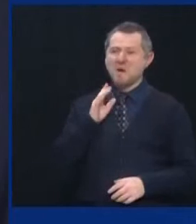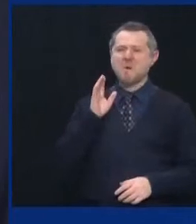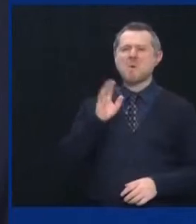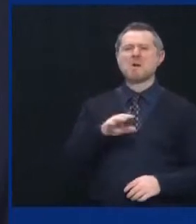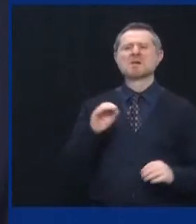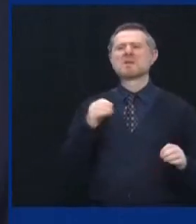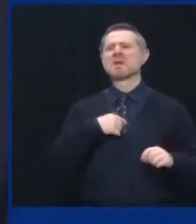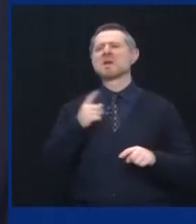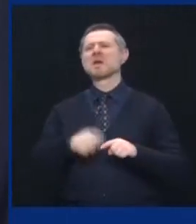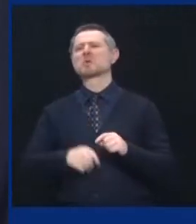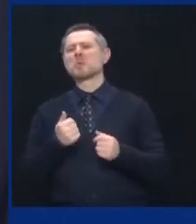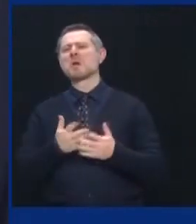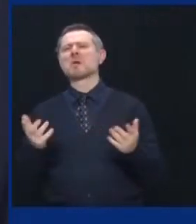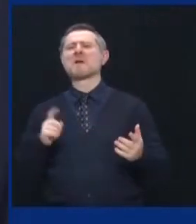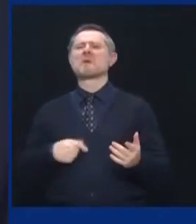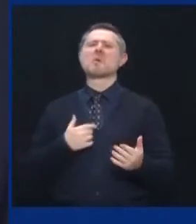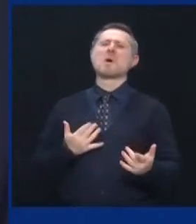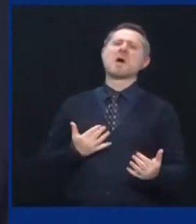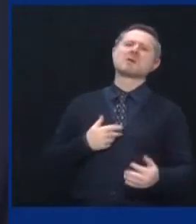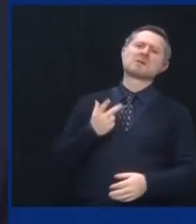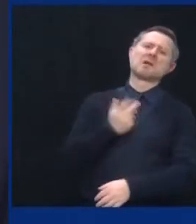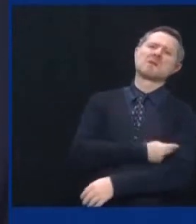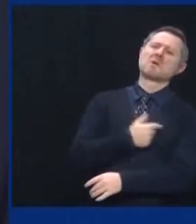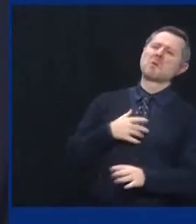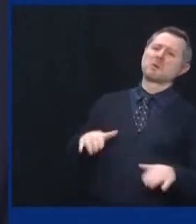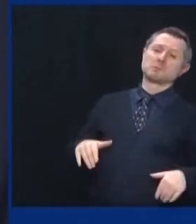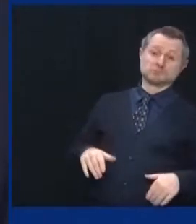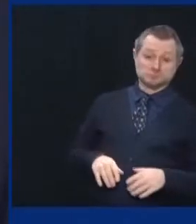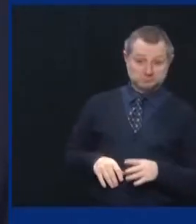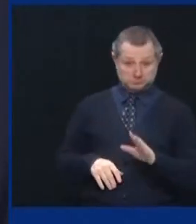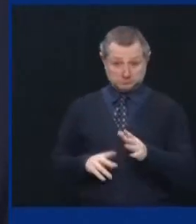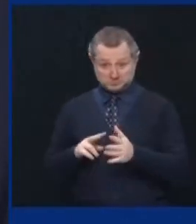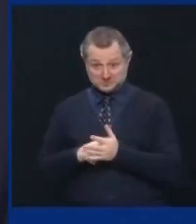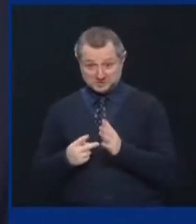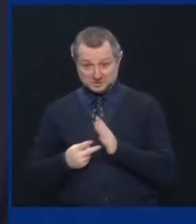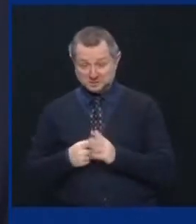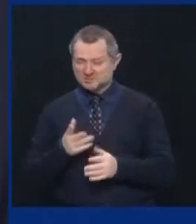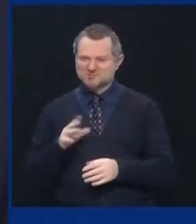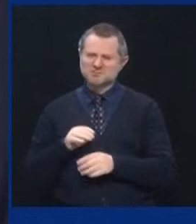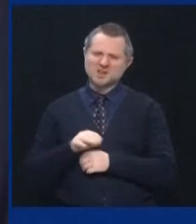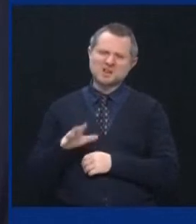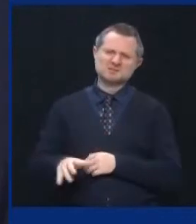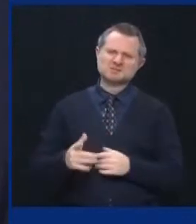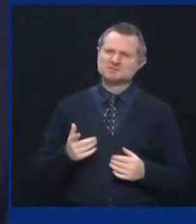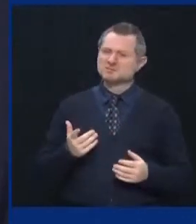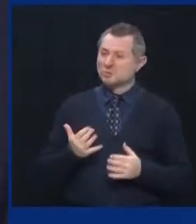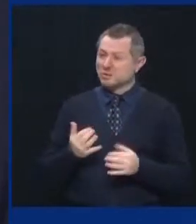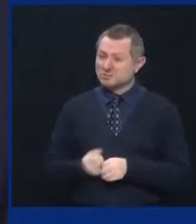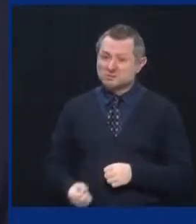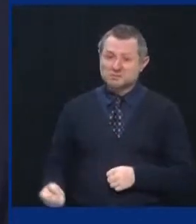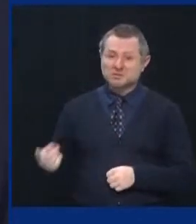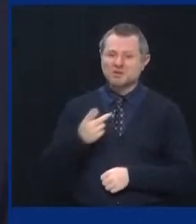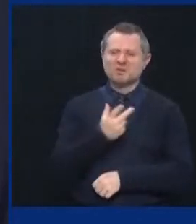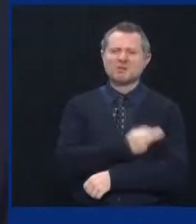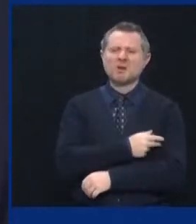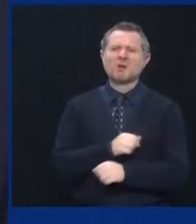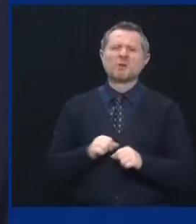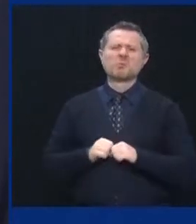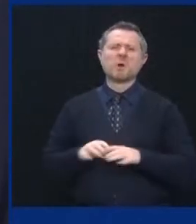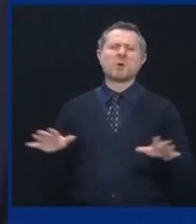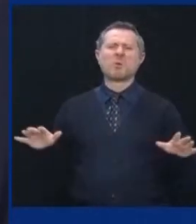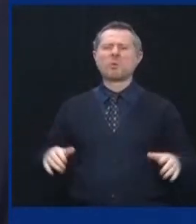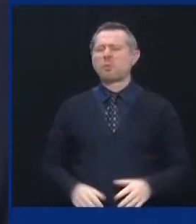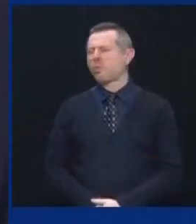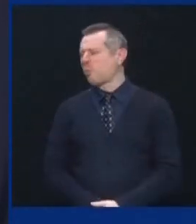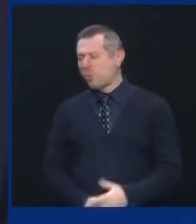here, the aftermath, if you wait until critical mass of the vaccine, you're